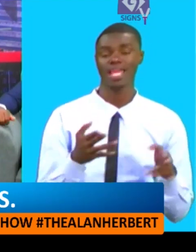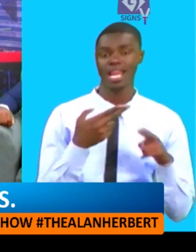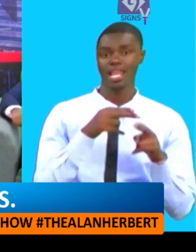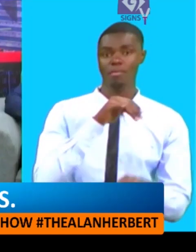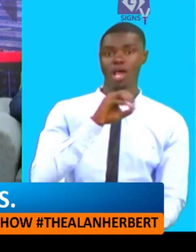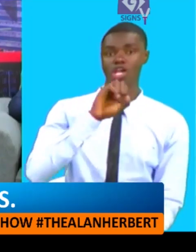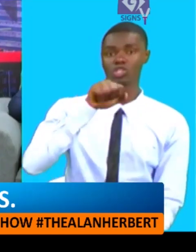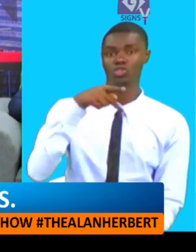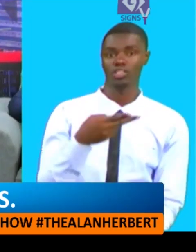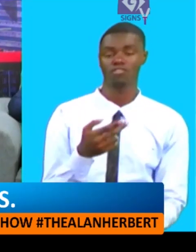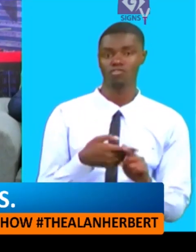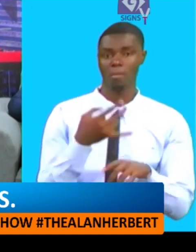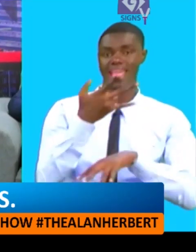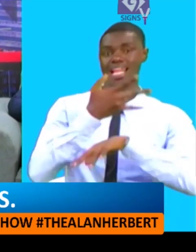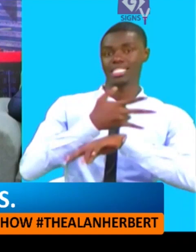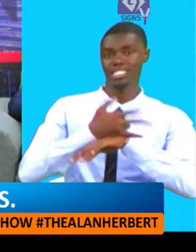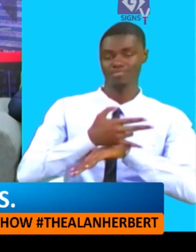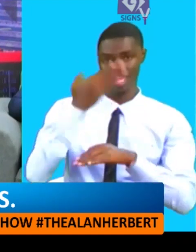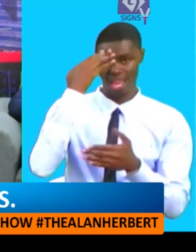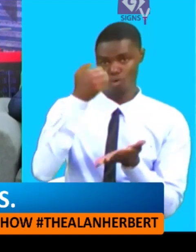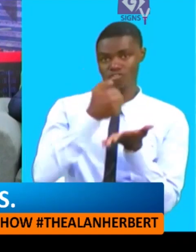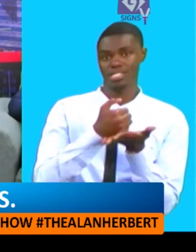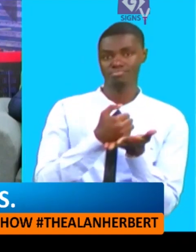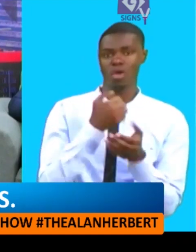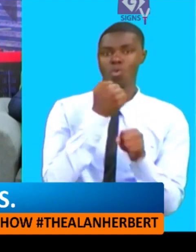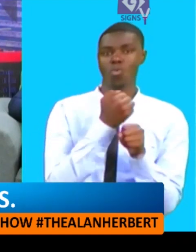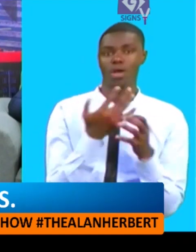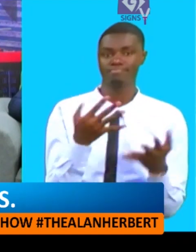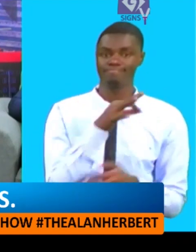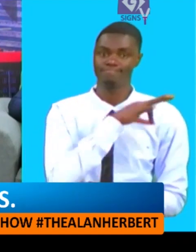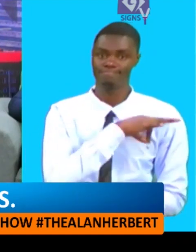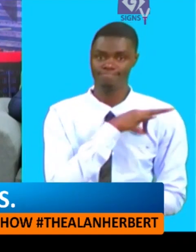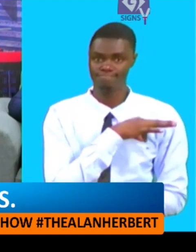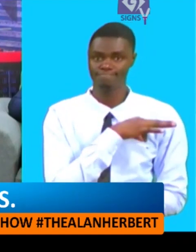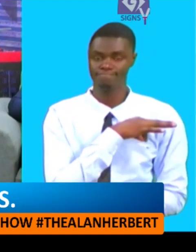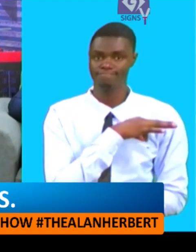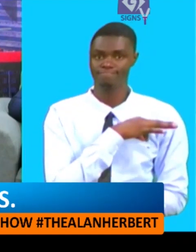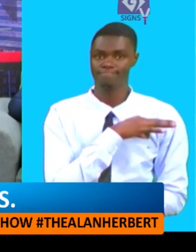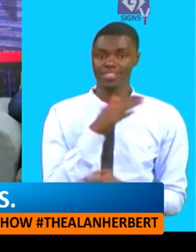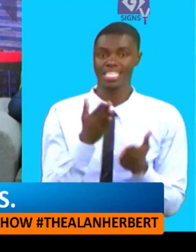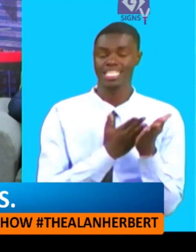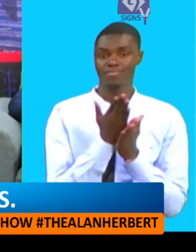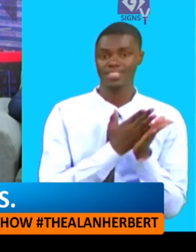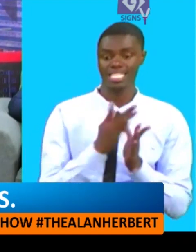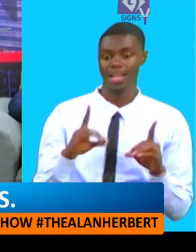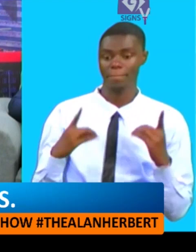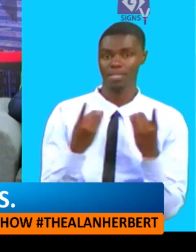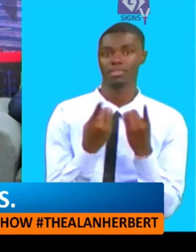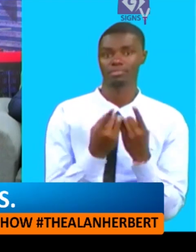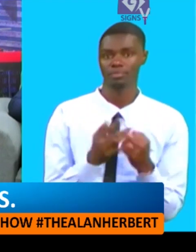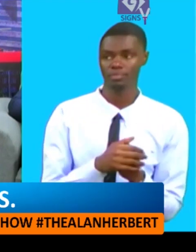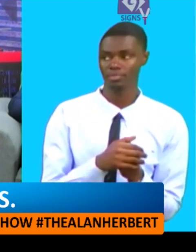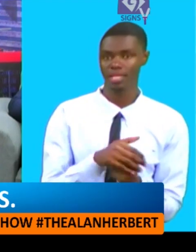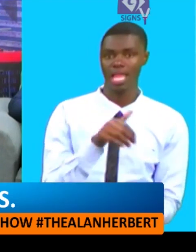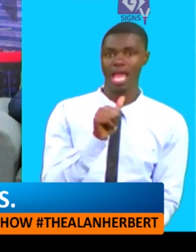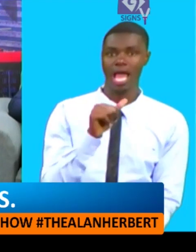Otieno from NHIF headquarters. I work in the benefits and actuarial services department. Actuarial. Is